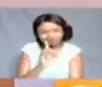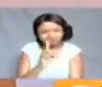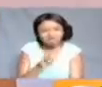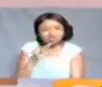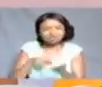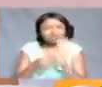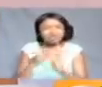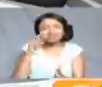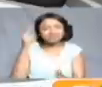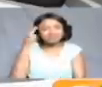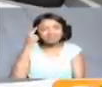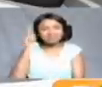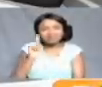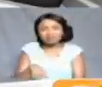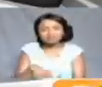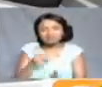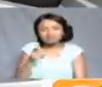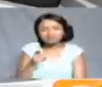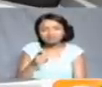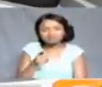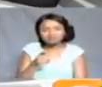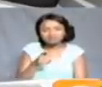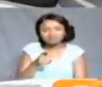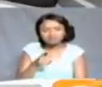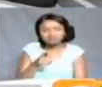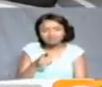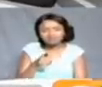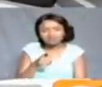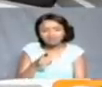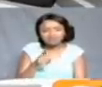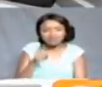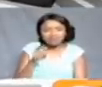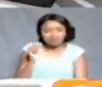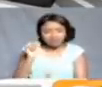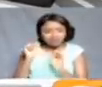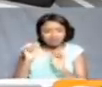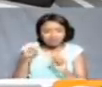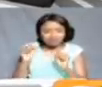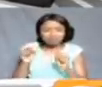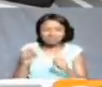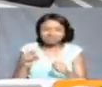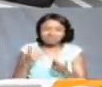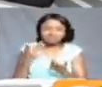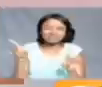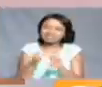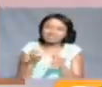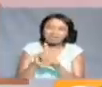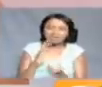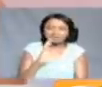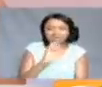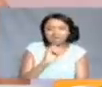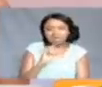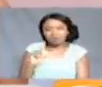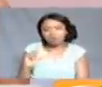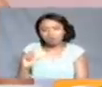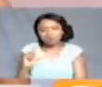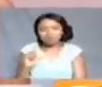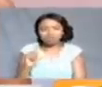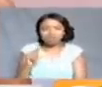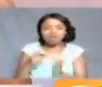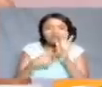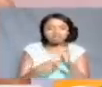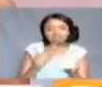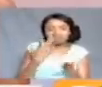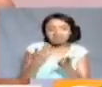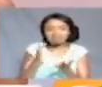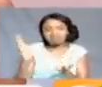a glorified side hustle? I think it can be something that's substantial. If you're a cool cat on campus and alcohol brands want to jump